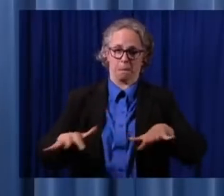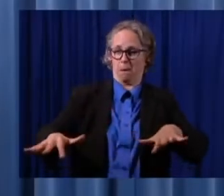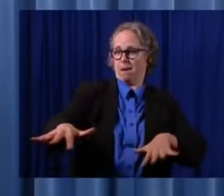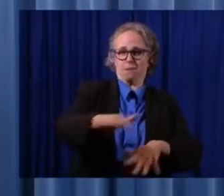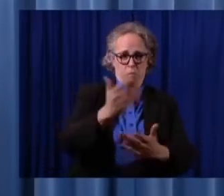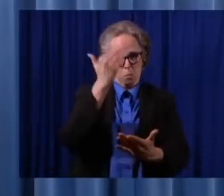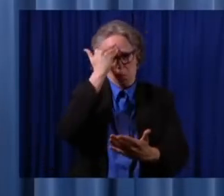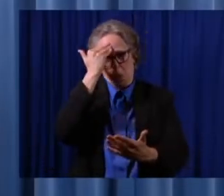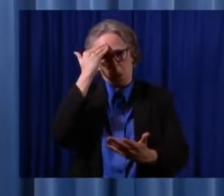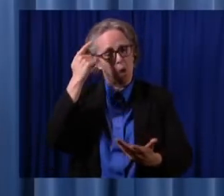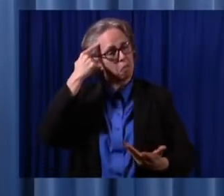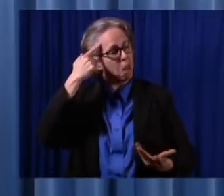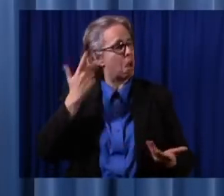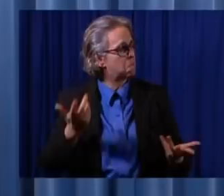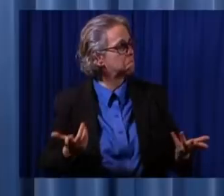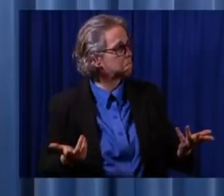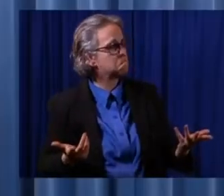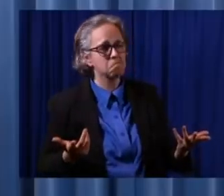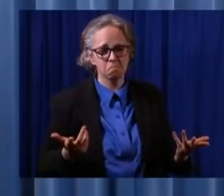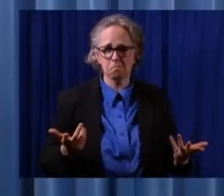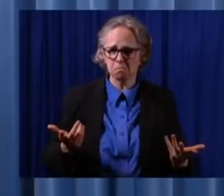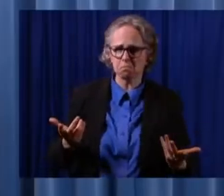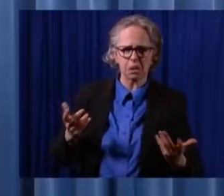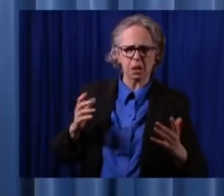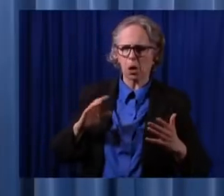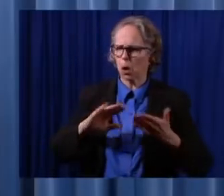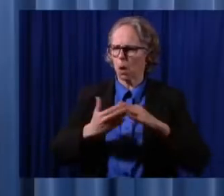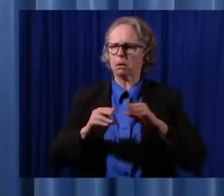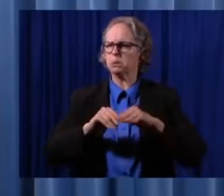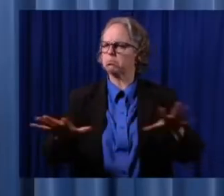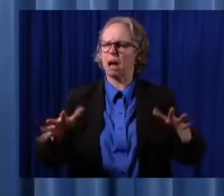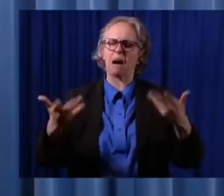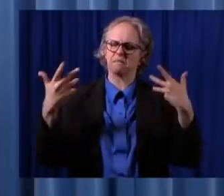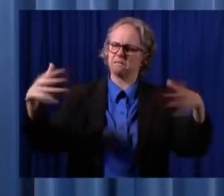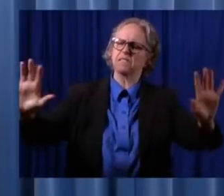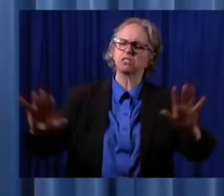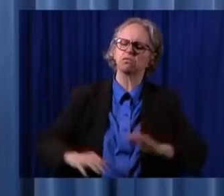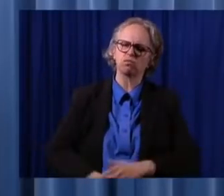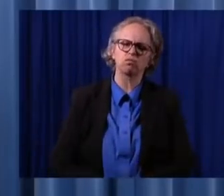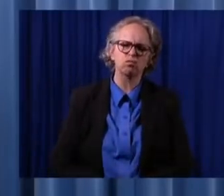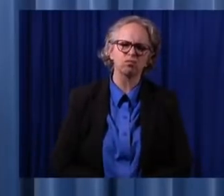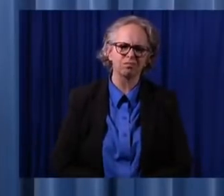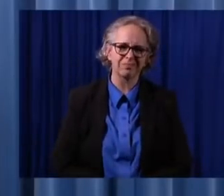epidemic, the community spread would be fairly widespread, and in most communities it is.